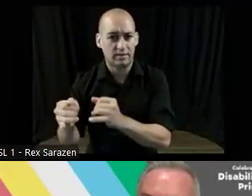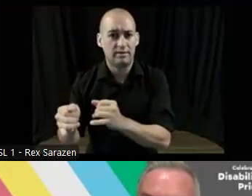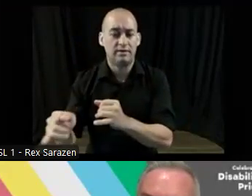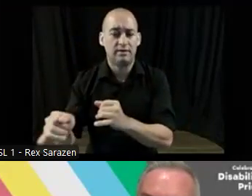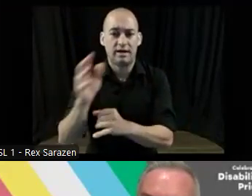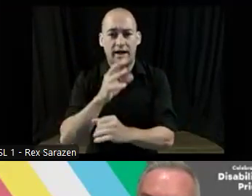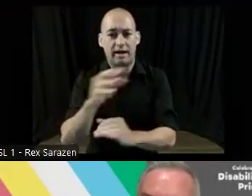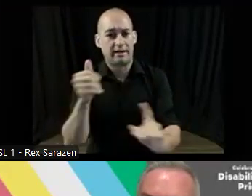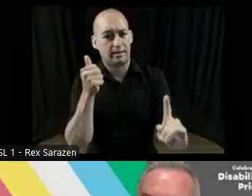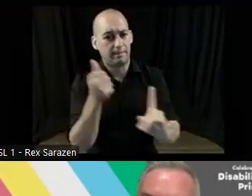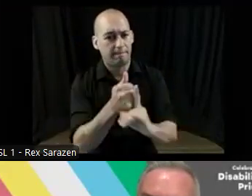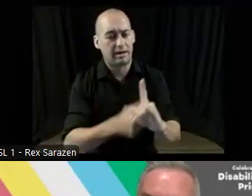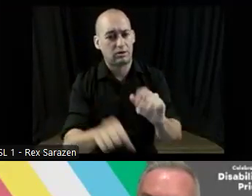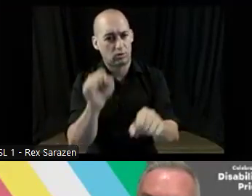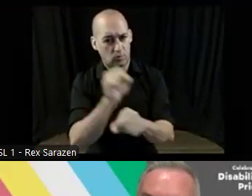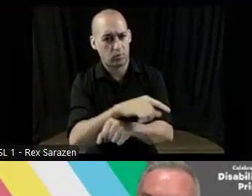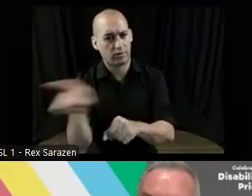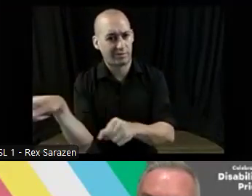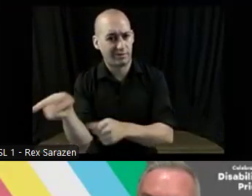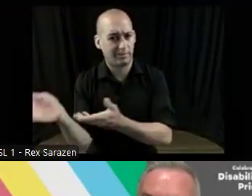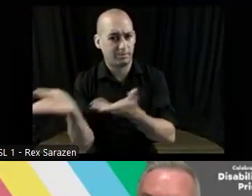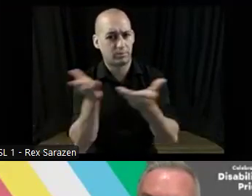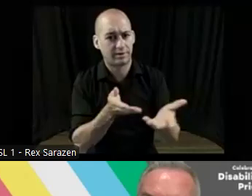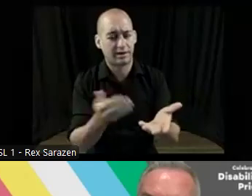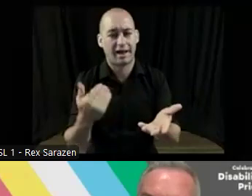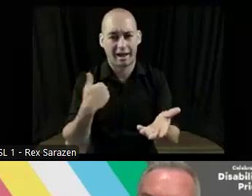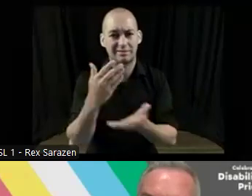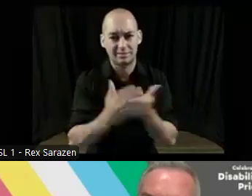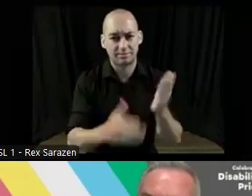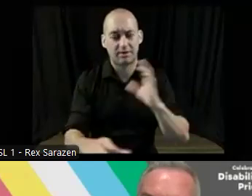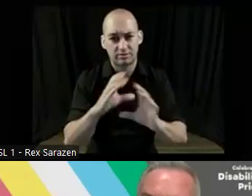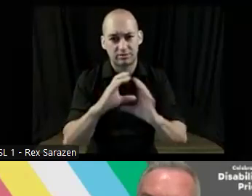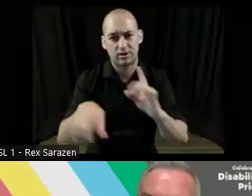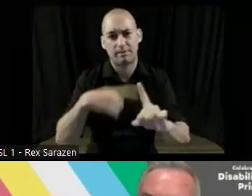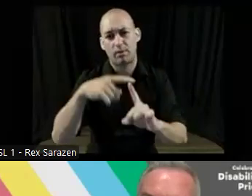impact and the work that they can bring, we've had some conversations about that.